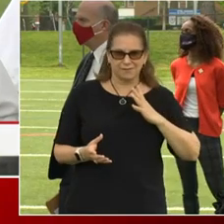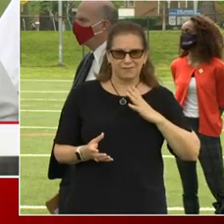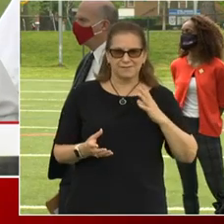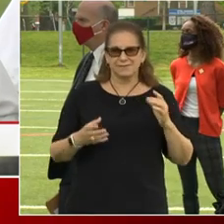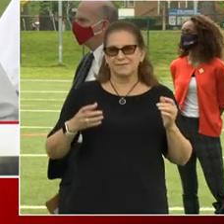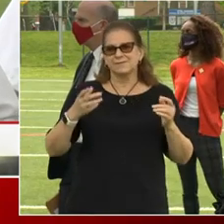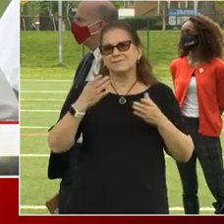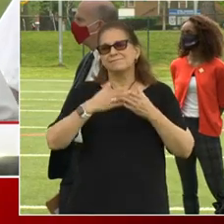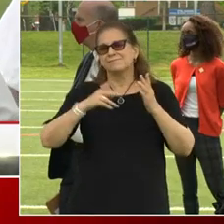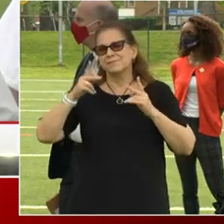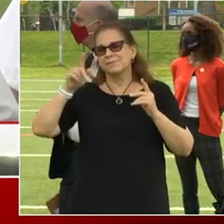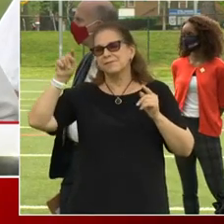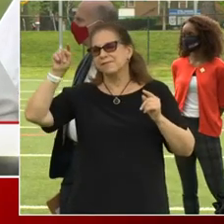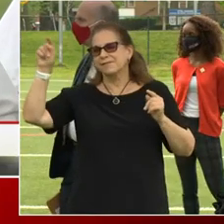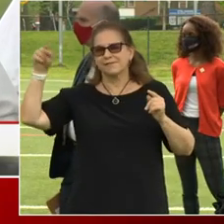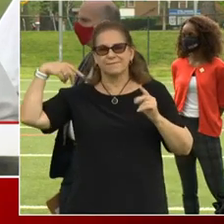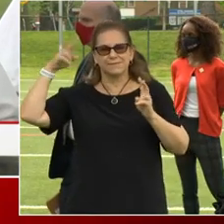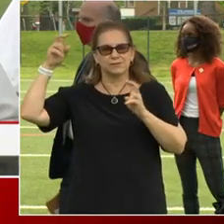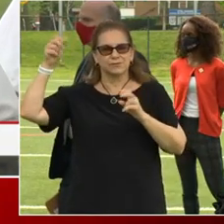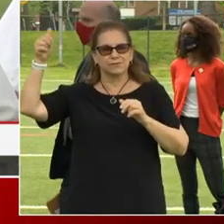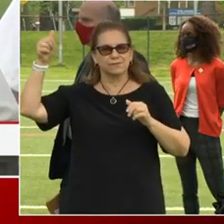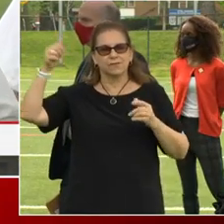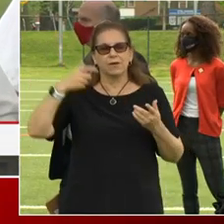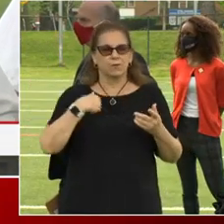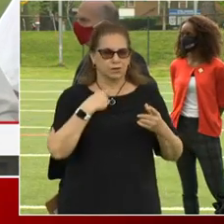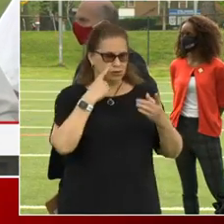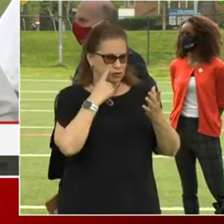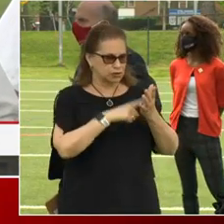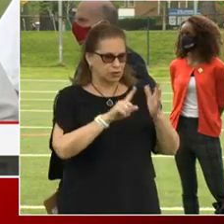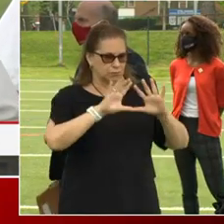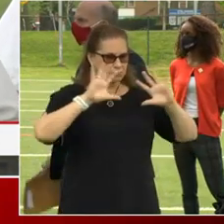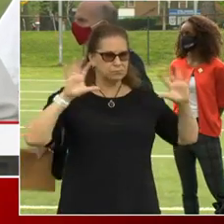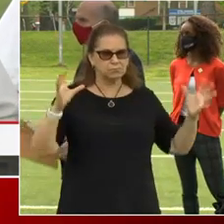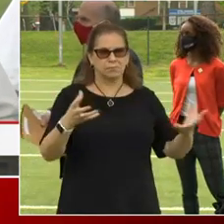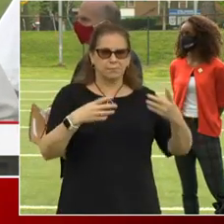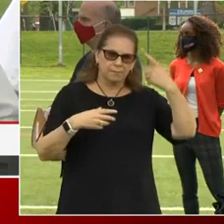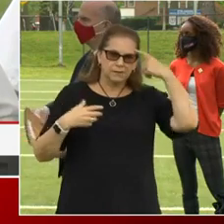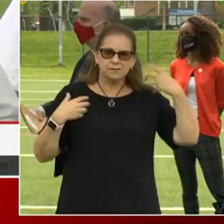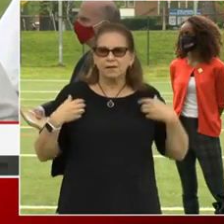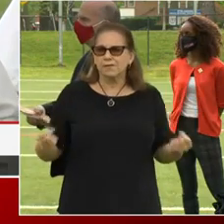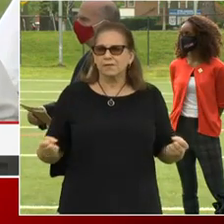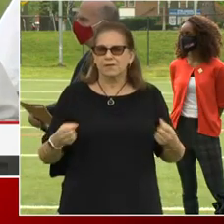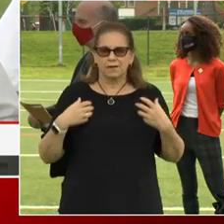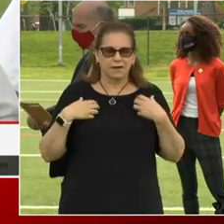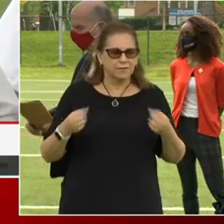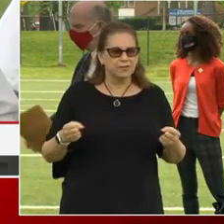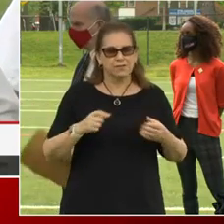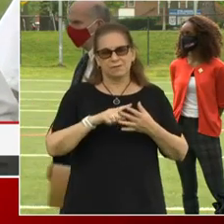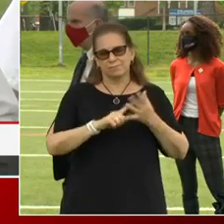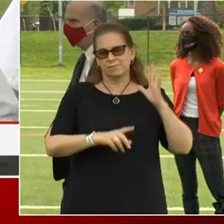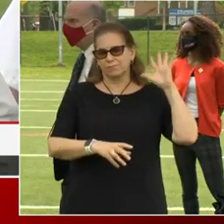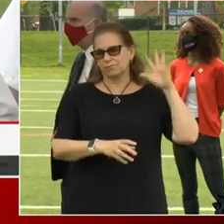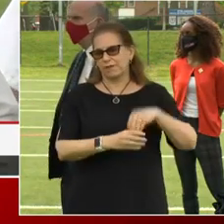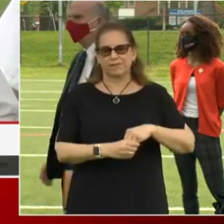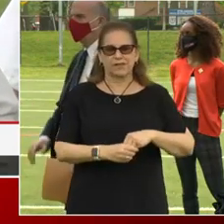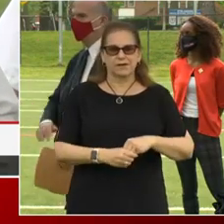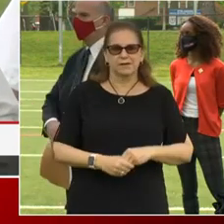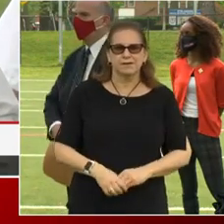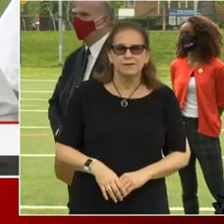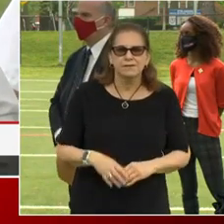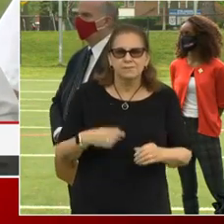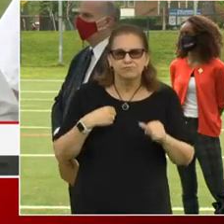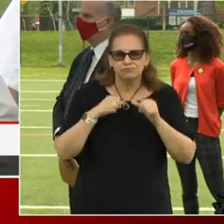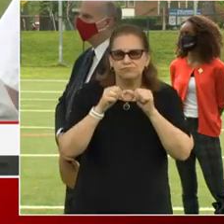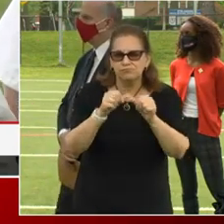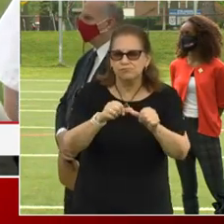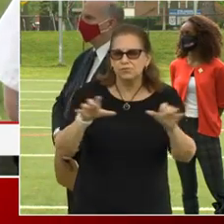and well-being, that they're good there. We just brought on our well-being coordinator for our members, and we'll continue to do the things that we